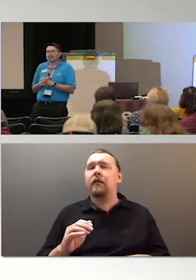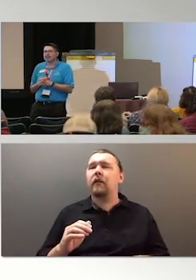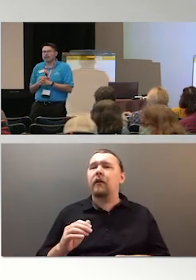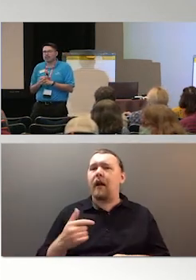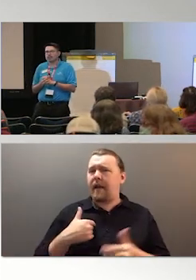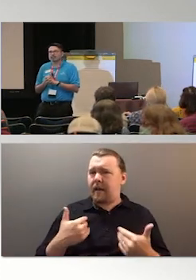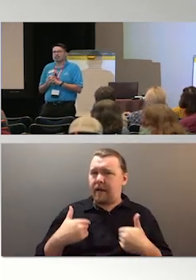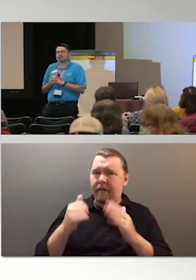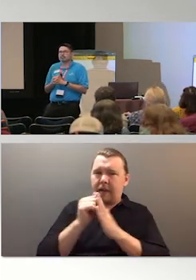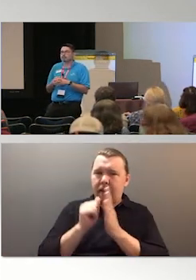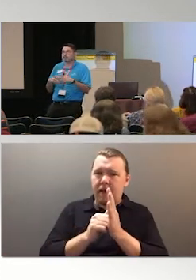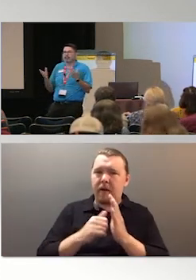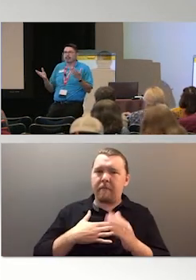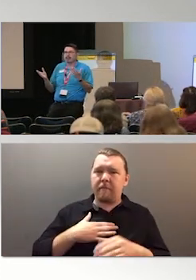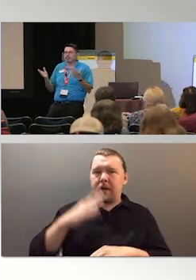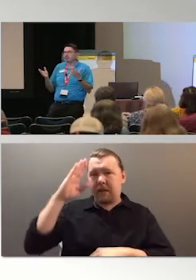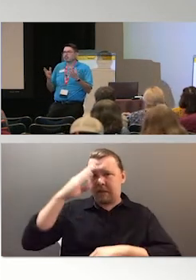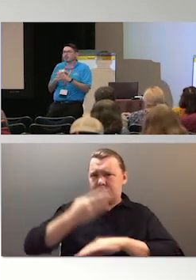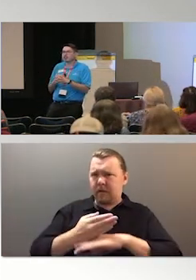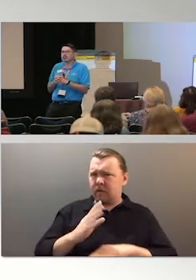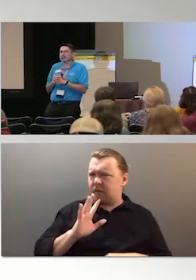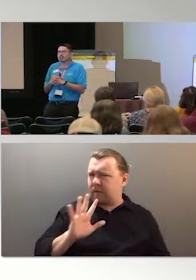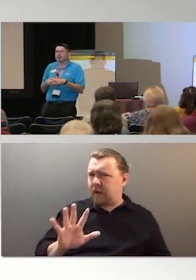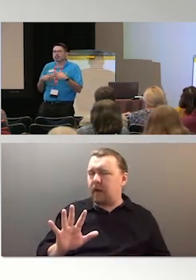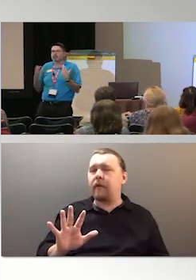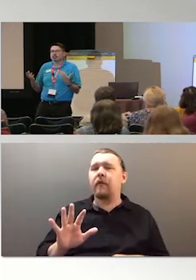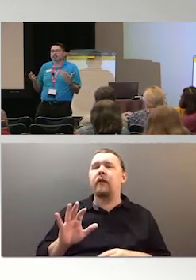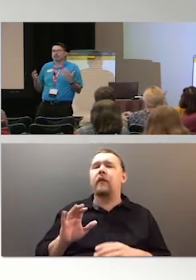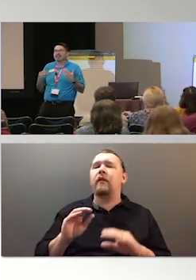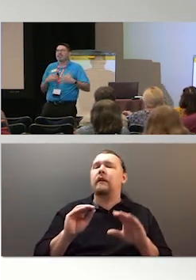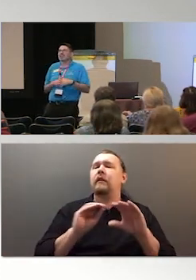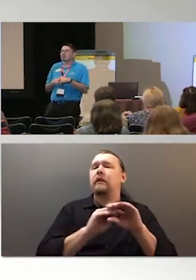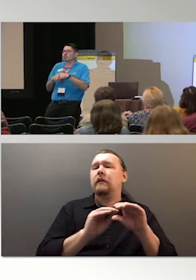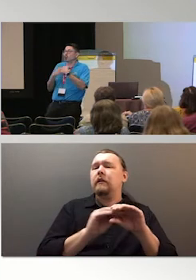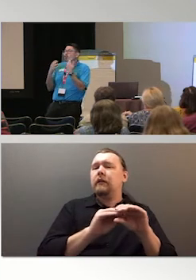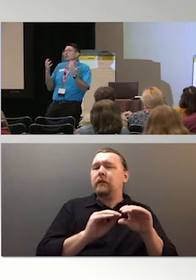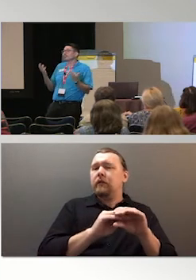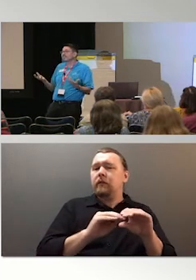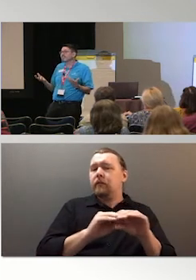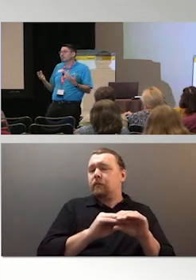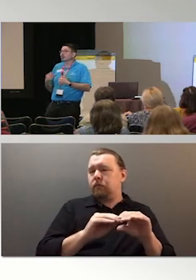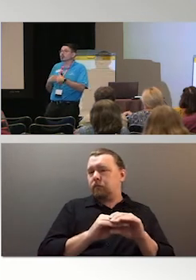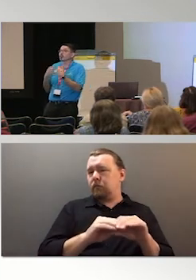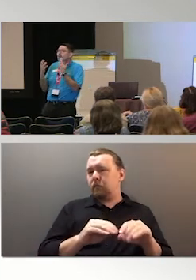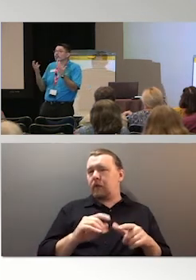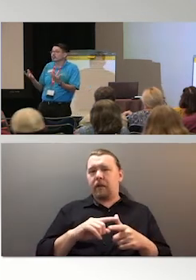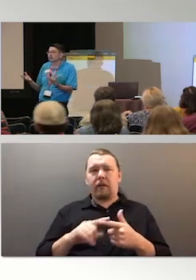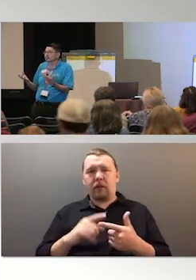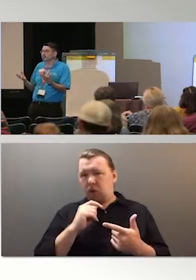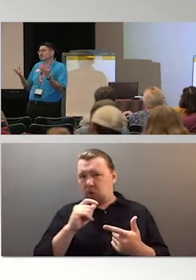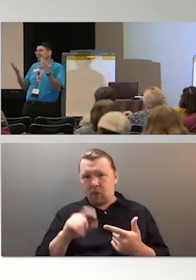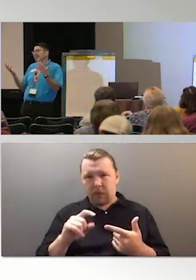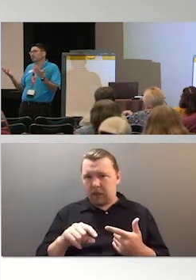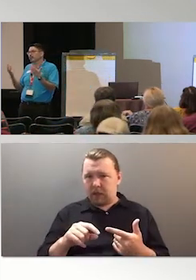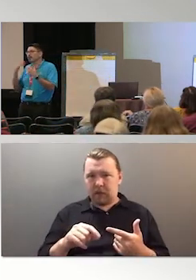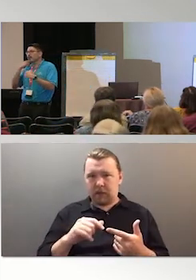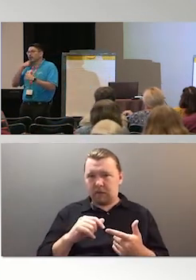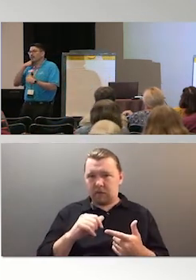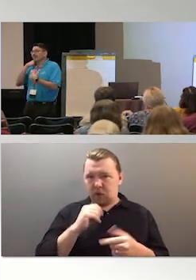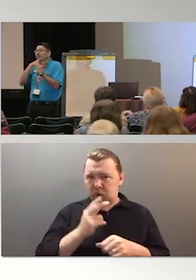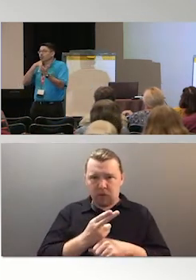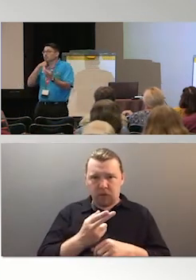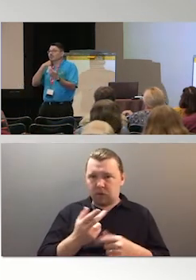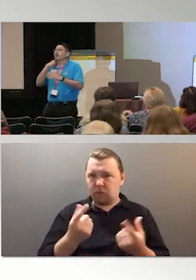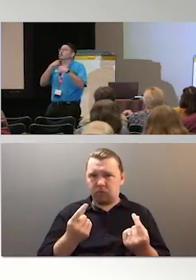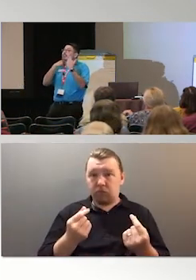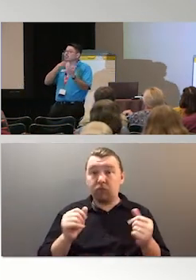have the account. My son's 5, I think you said. You're putting money away. You no longer need it or you don't want to use it. What's going to happen? Can